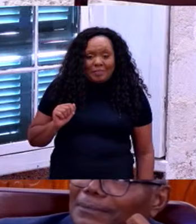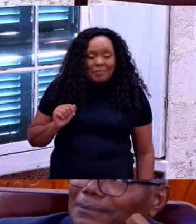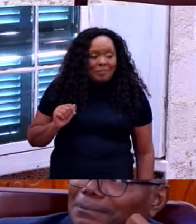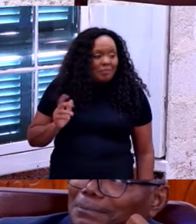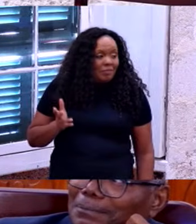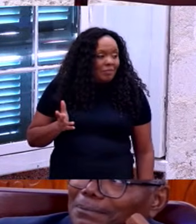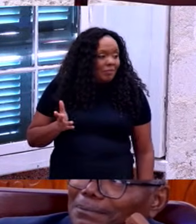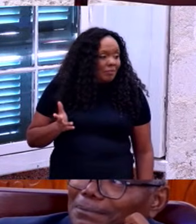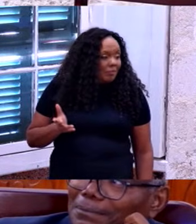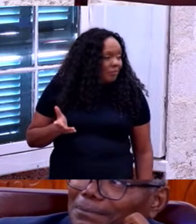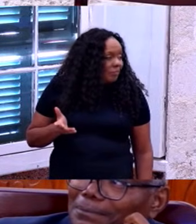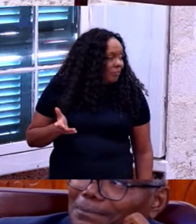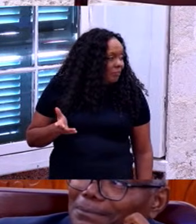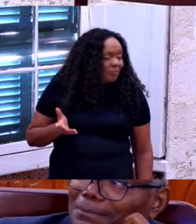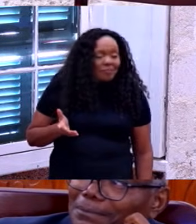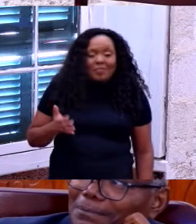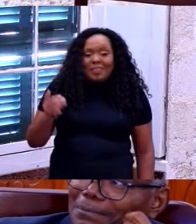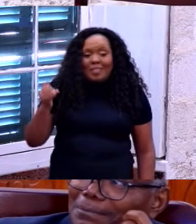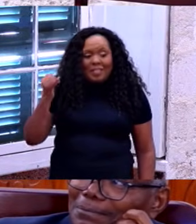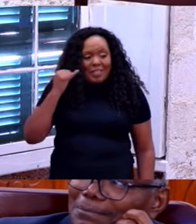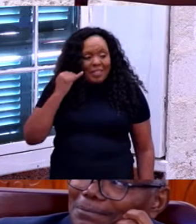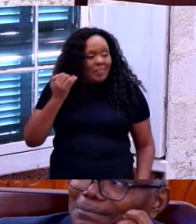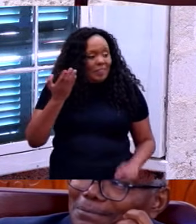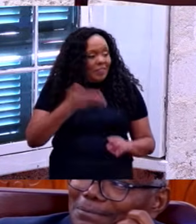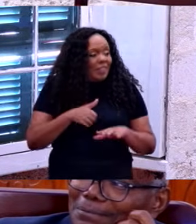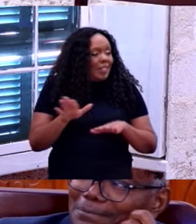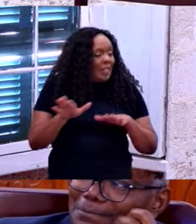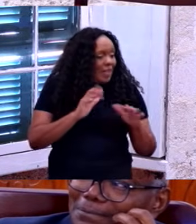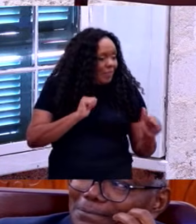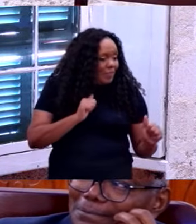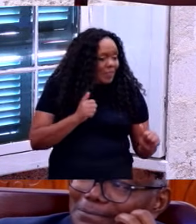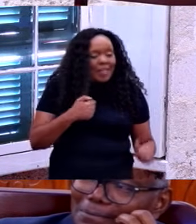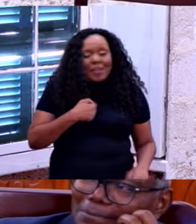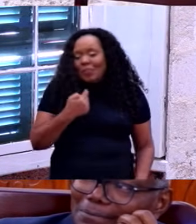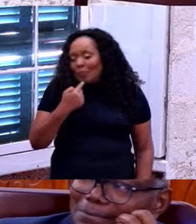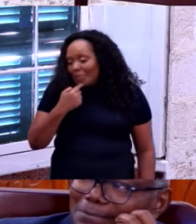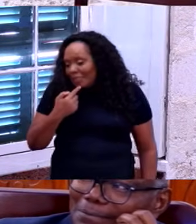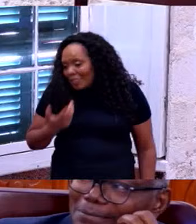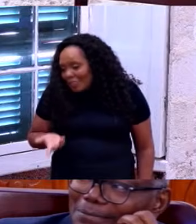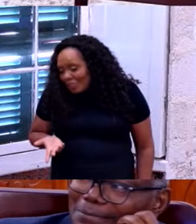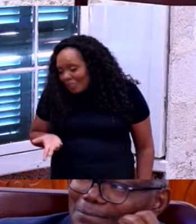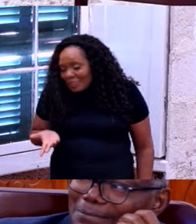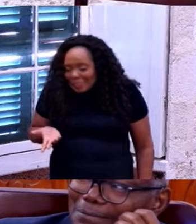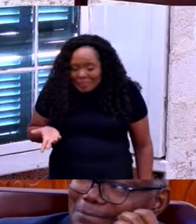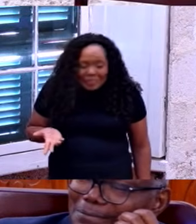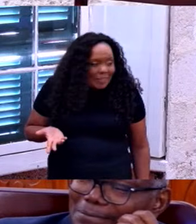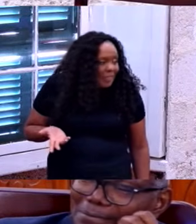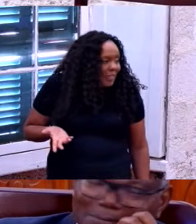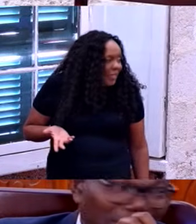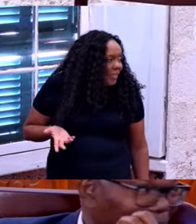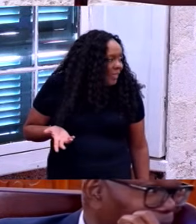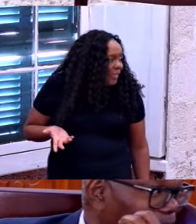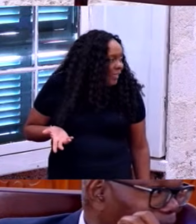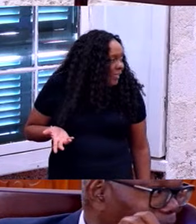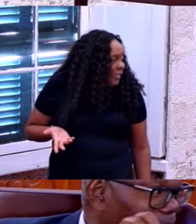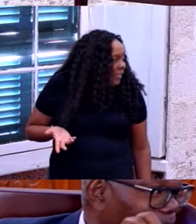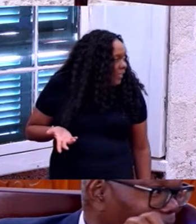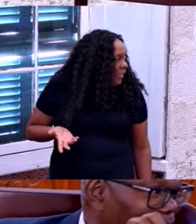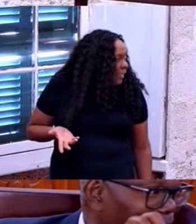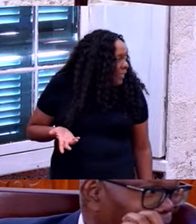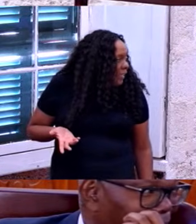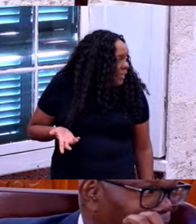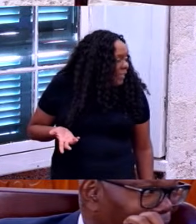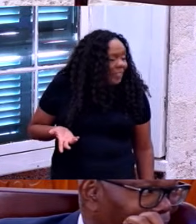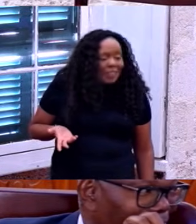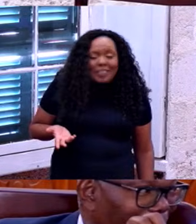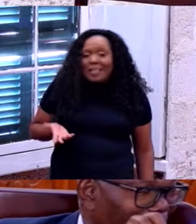I would have missed the Goldilocks, the constant smile, and the lashes delivered